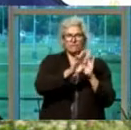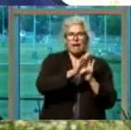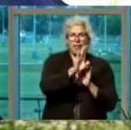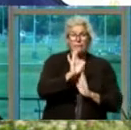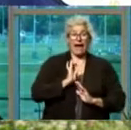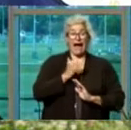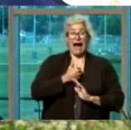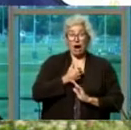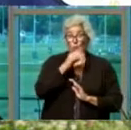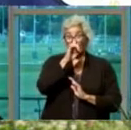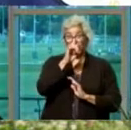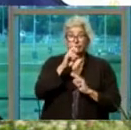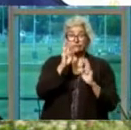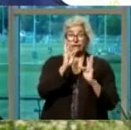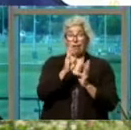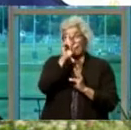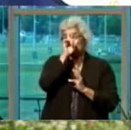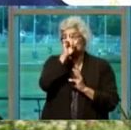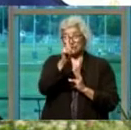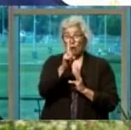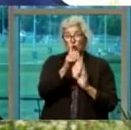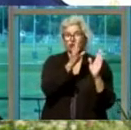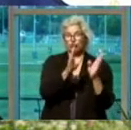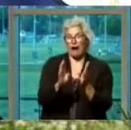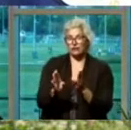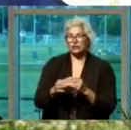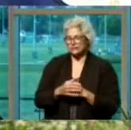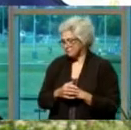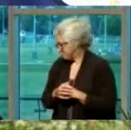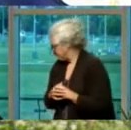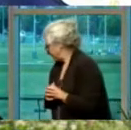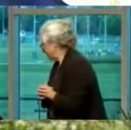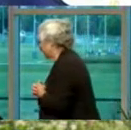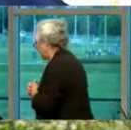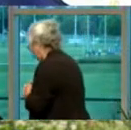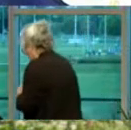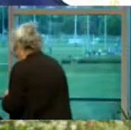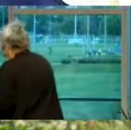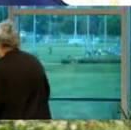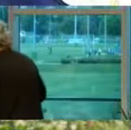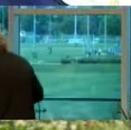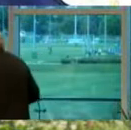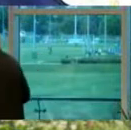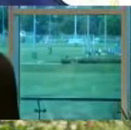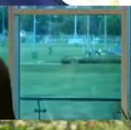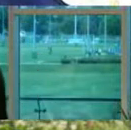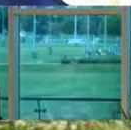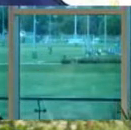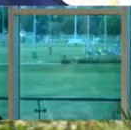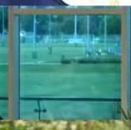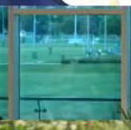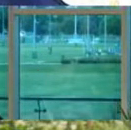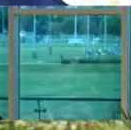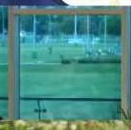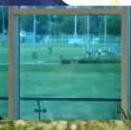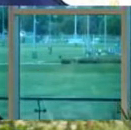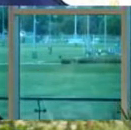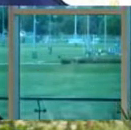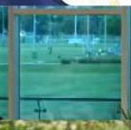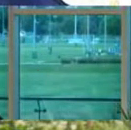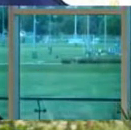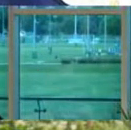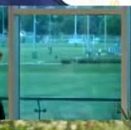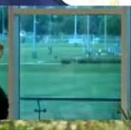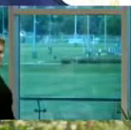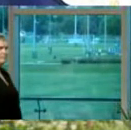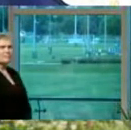climate smart agriculture and forestry strategy, which we released in May. As we move forward in the months and